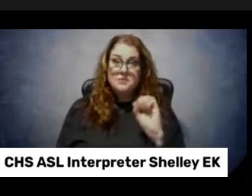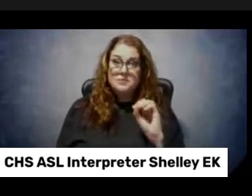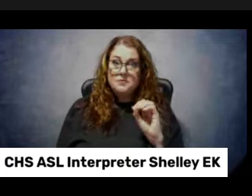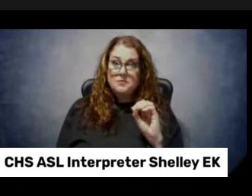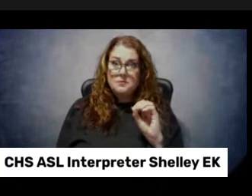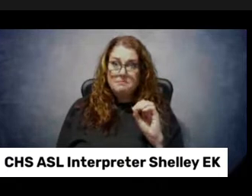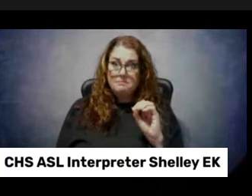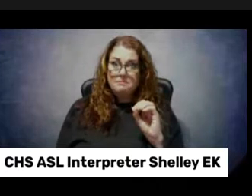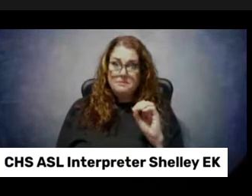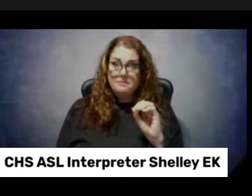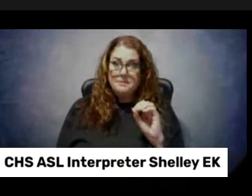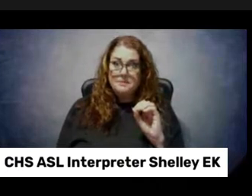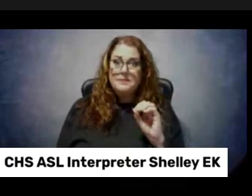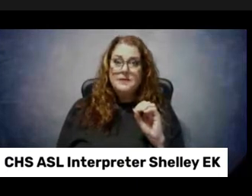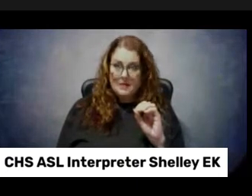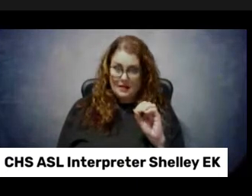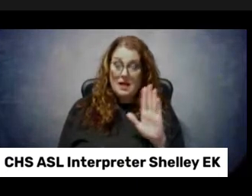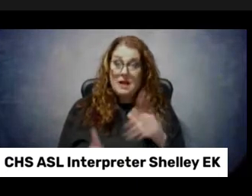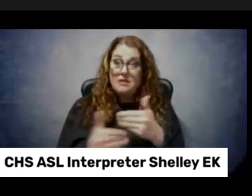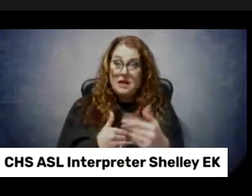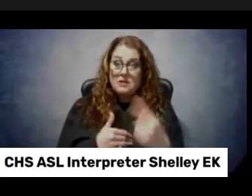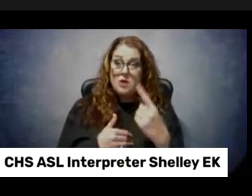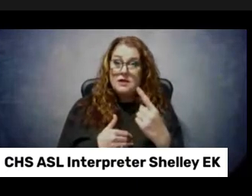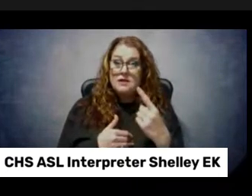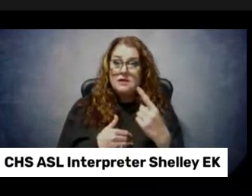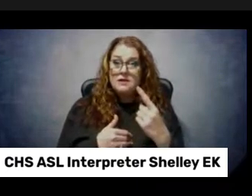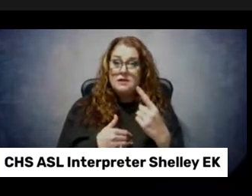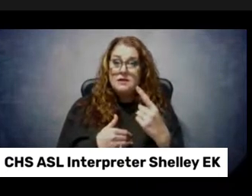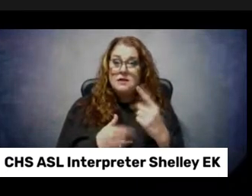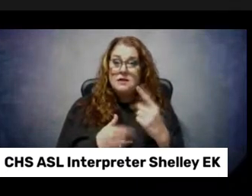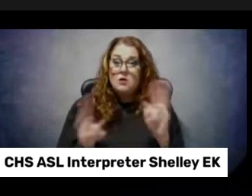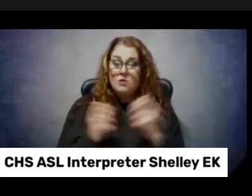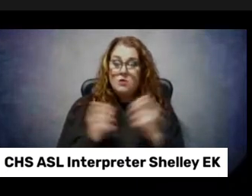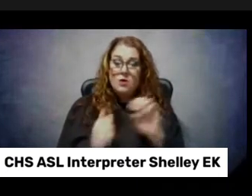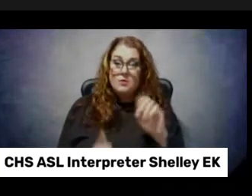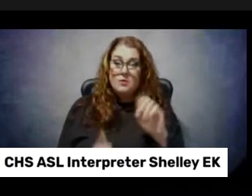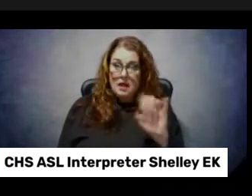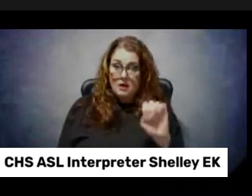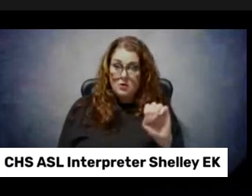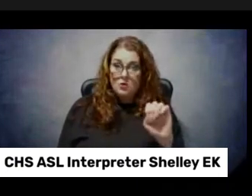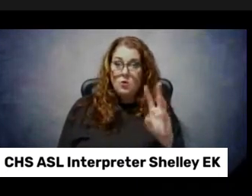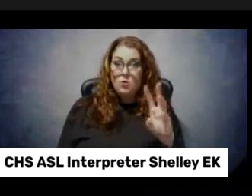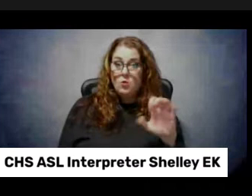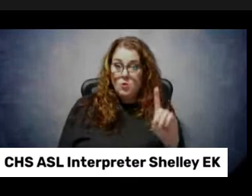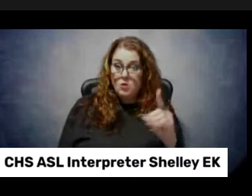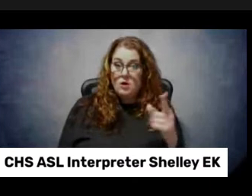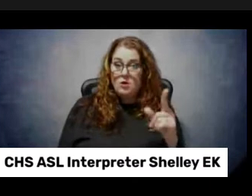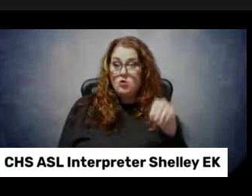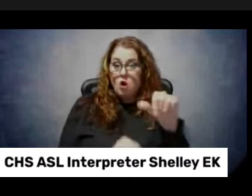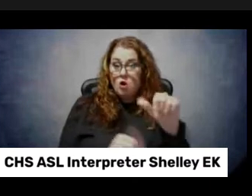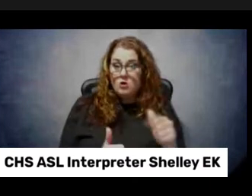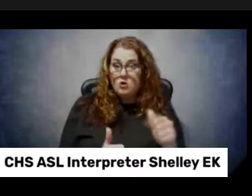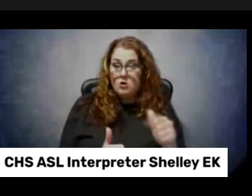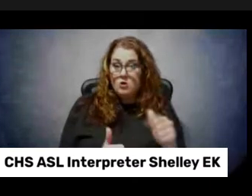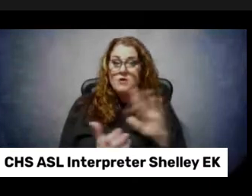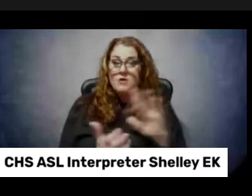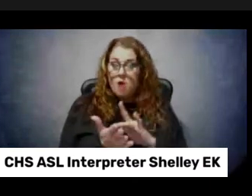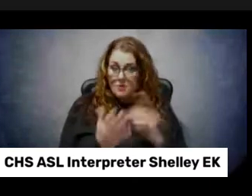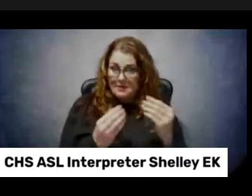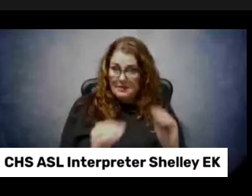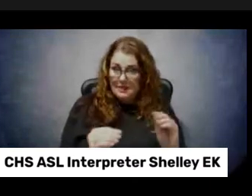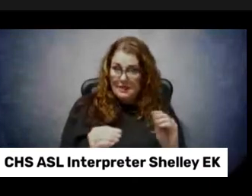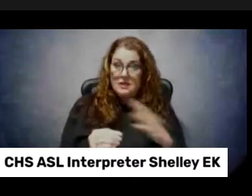So there's yes, and the next one is a quote from an Inglewood gardener saying that the garden was her pharmacy. So this was